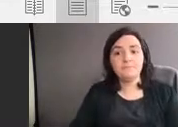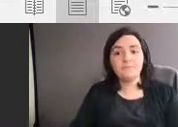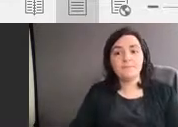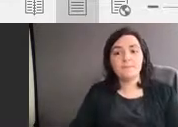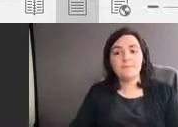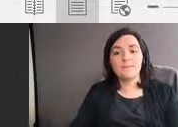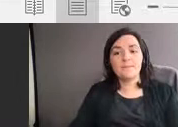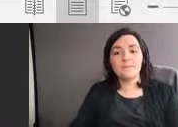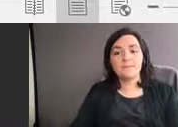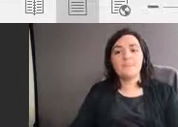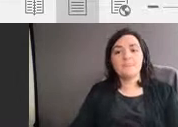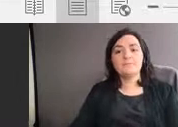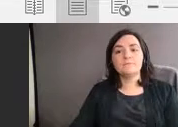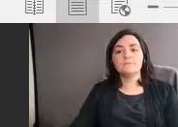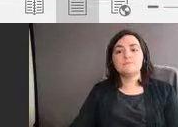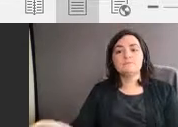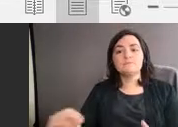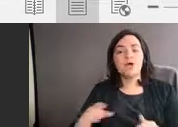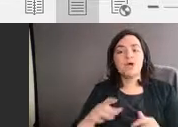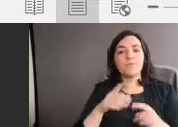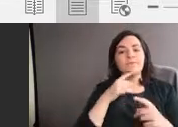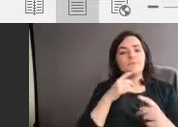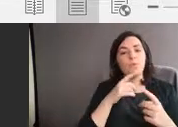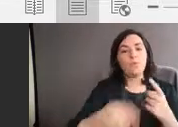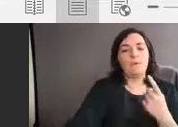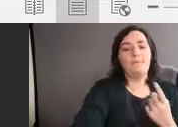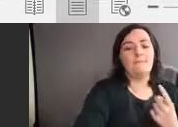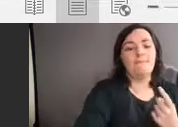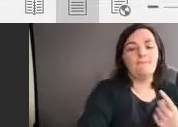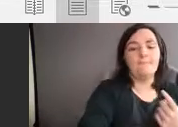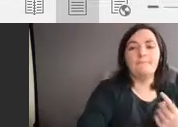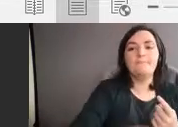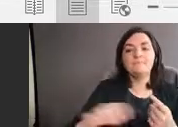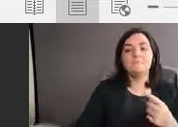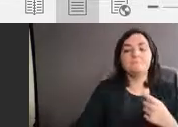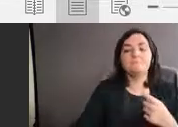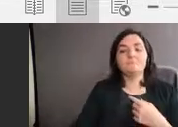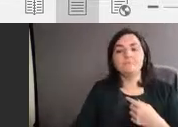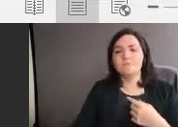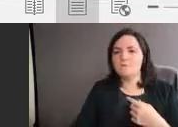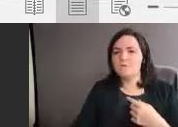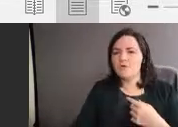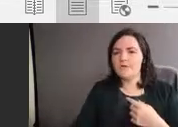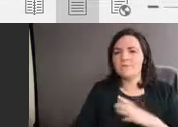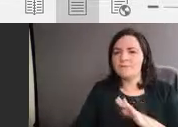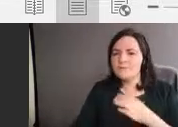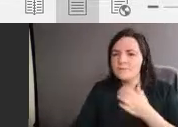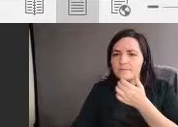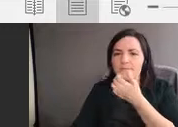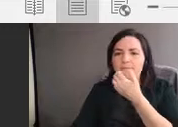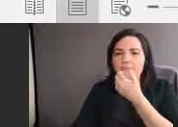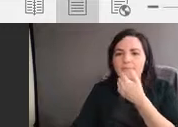for a meeting you're going to have, and the plan covers all of the things that your